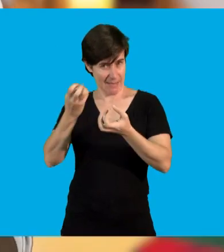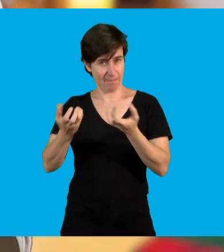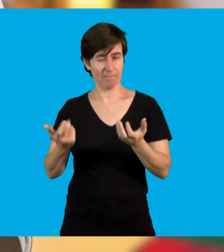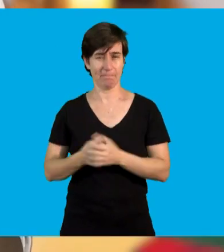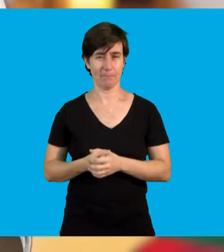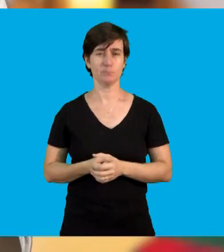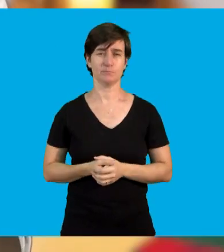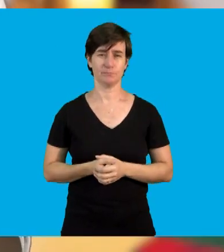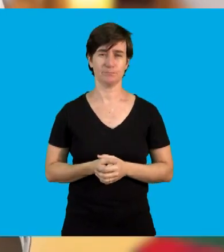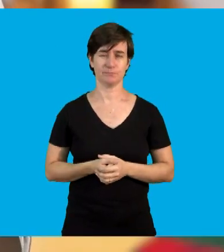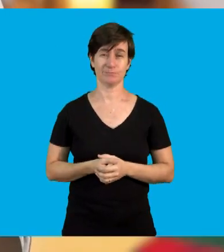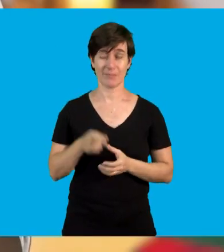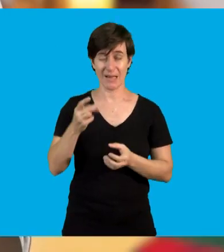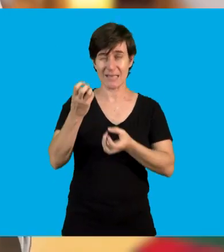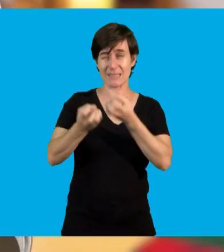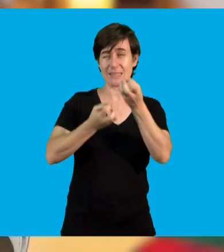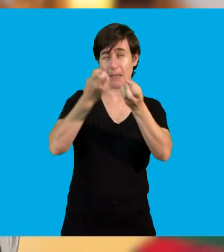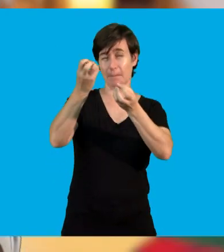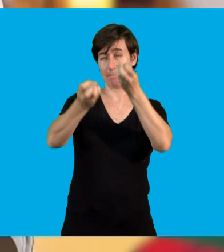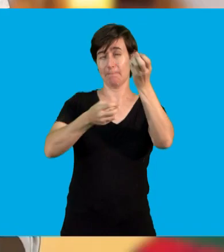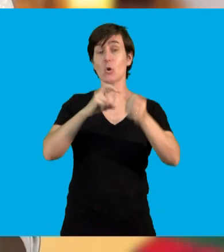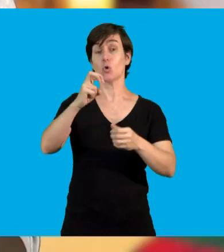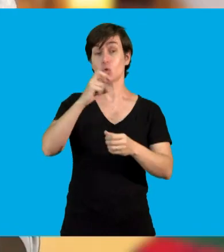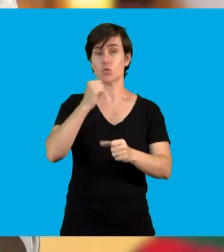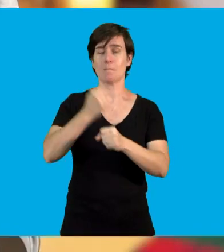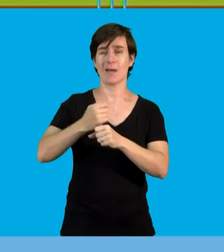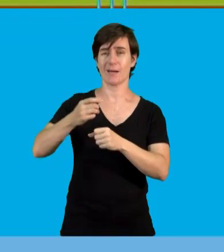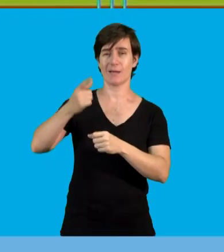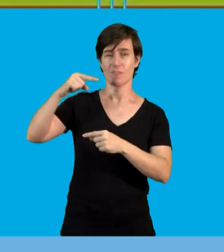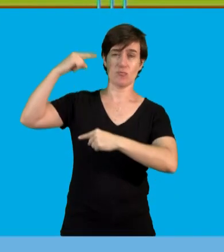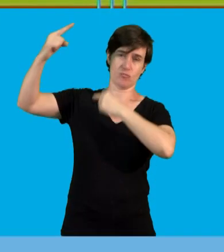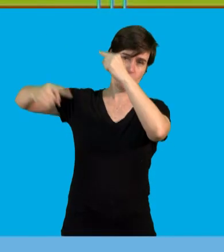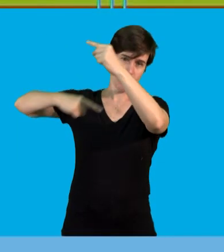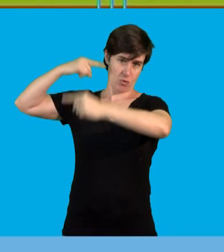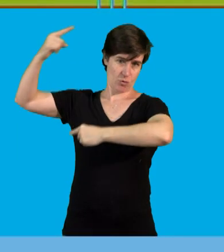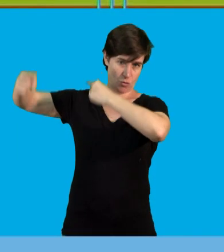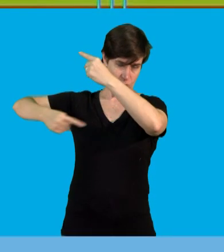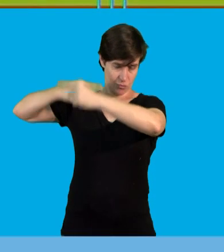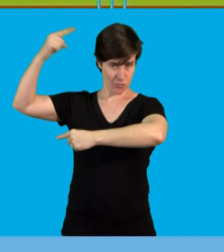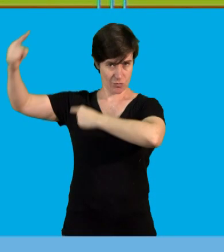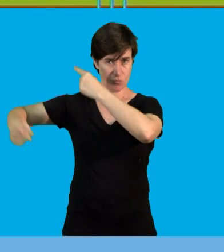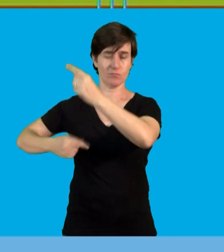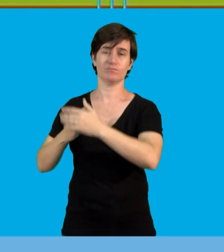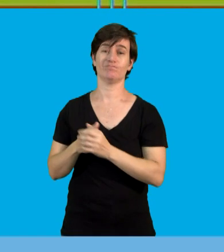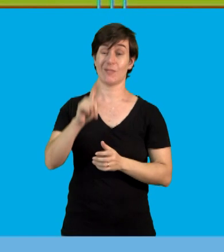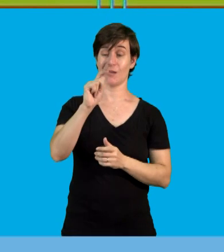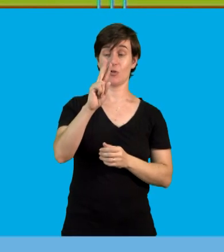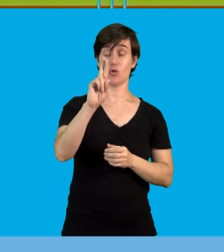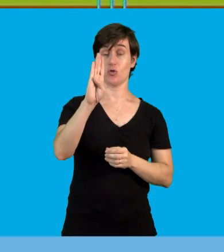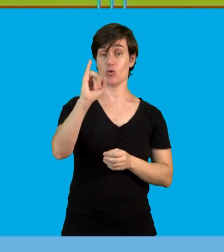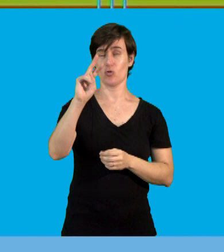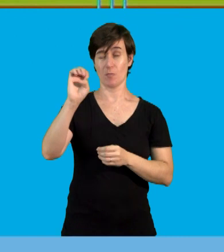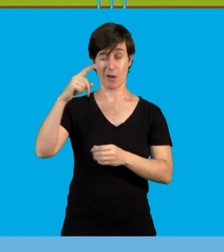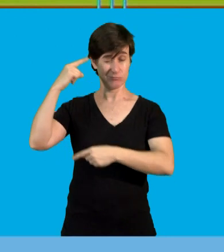there in a form of steam. The steam is used to drive a turbine, as in the case of coal power station. And